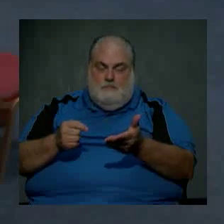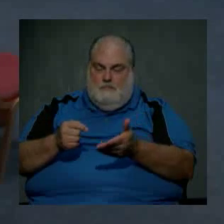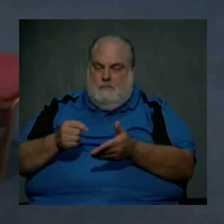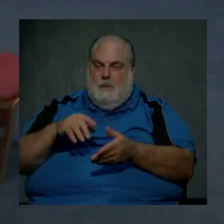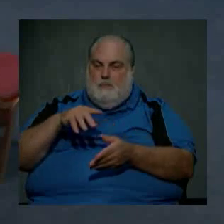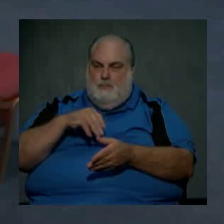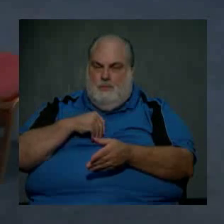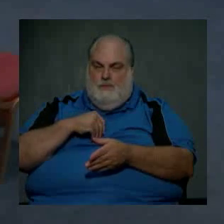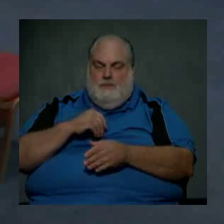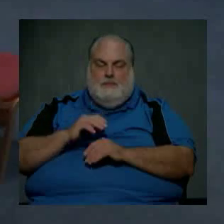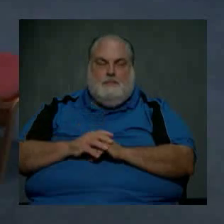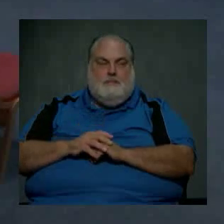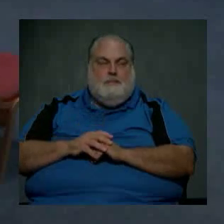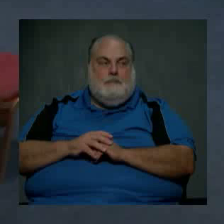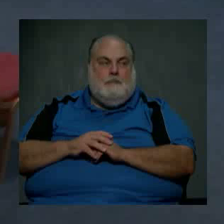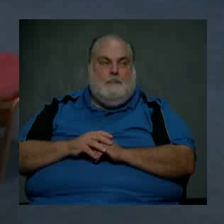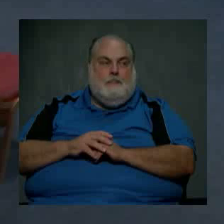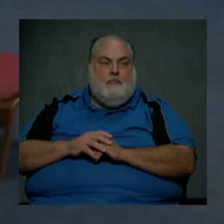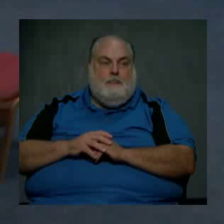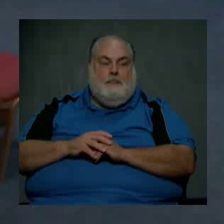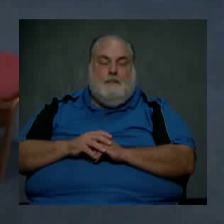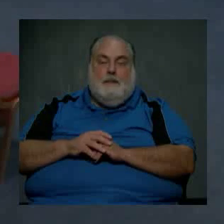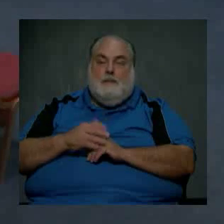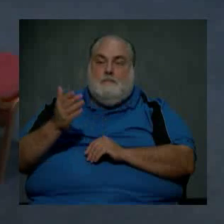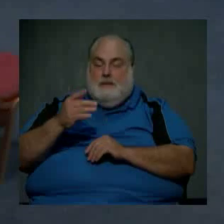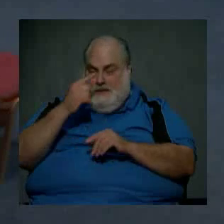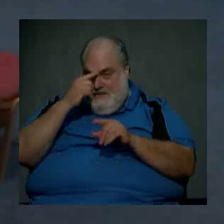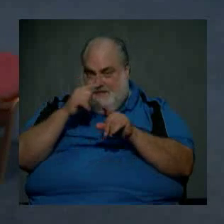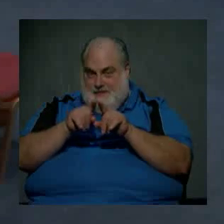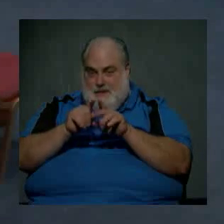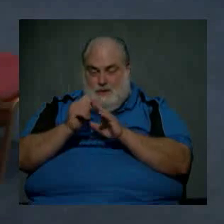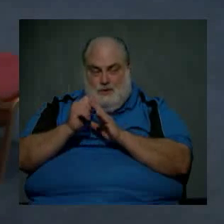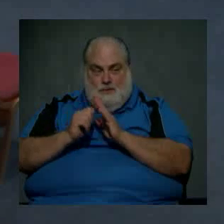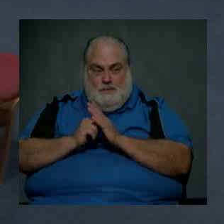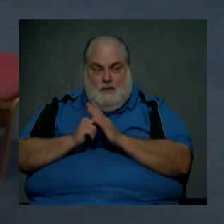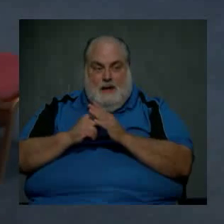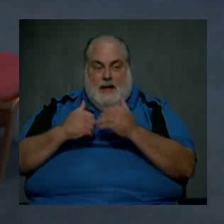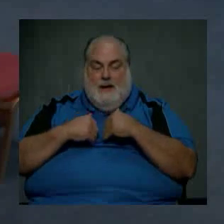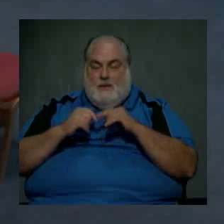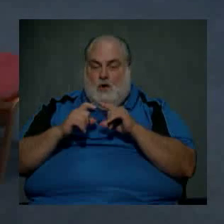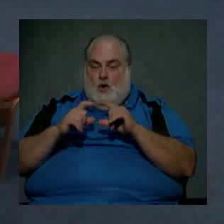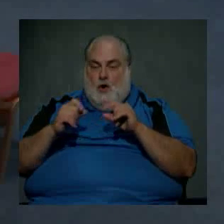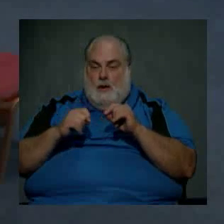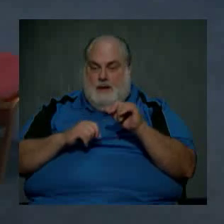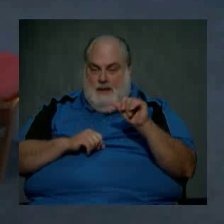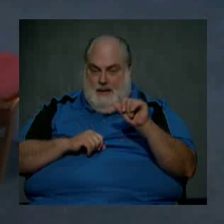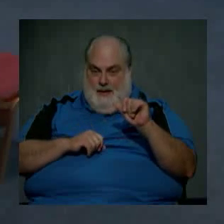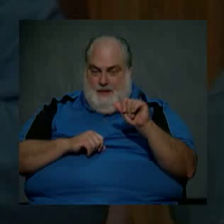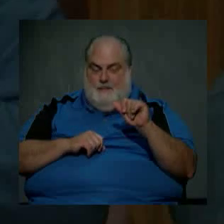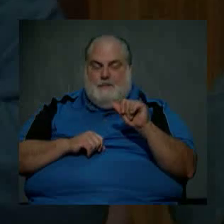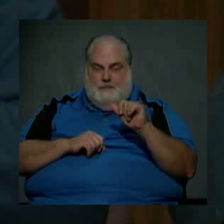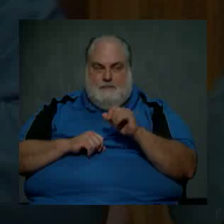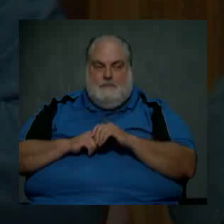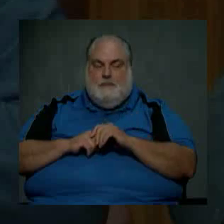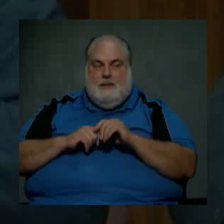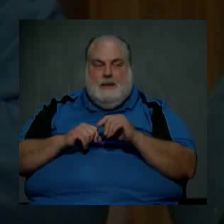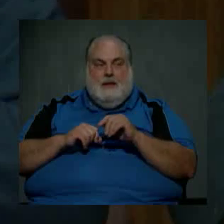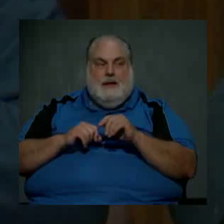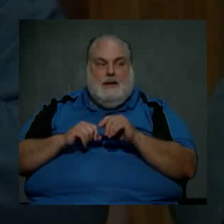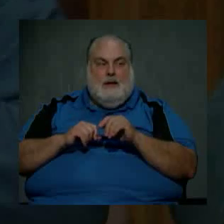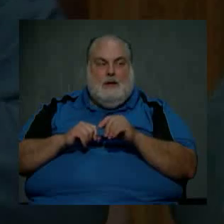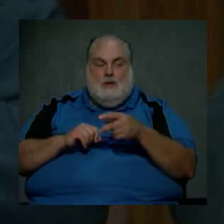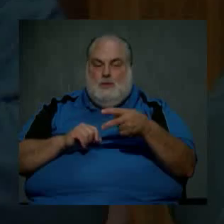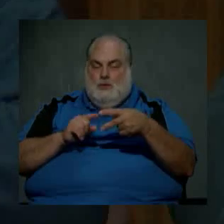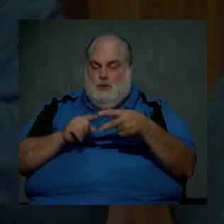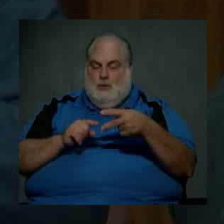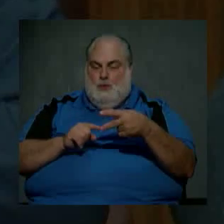approved. Staff, would you like to do the presentation of the consent agenda, please? Yes, and we have a card on item A. That's correct. Consent agenda consists of